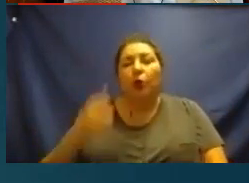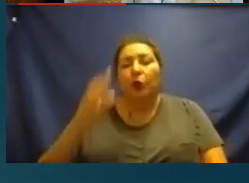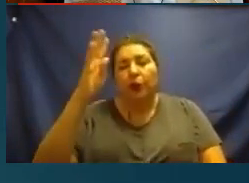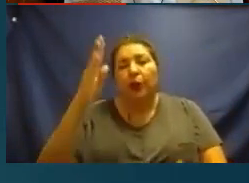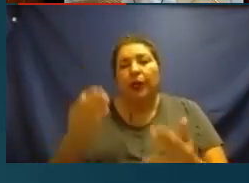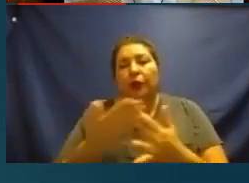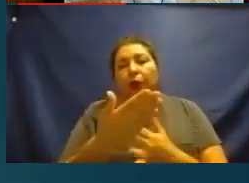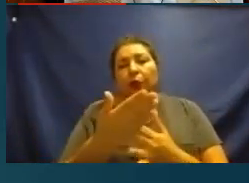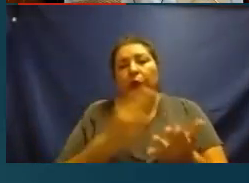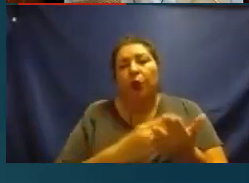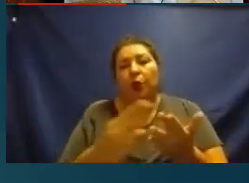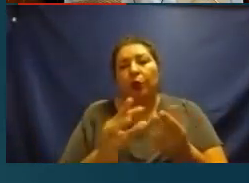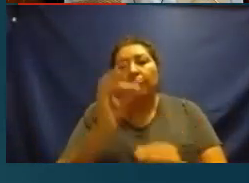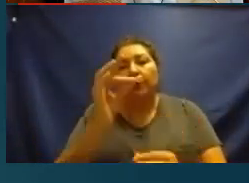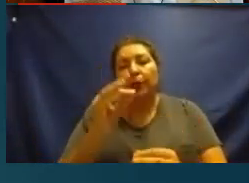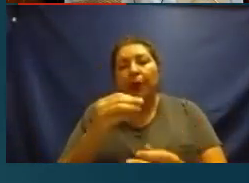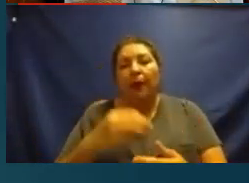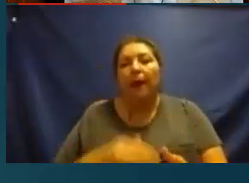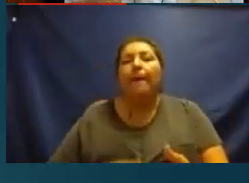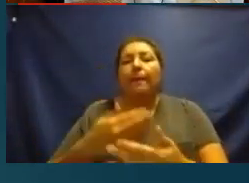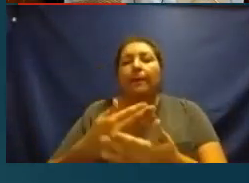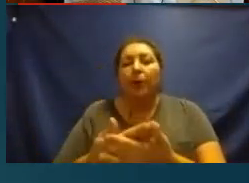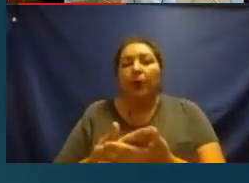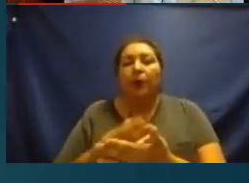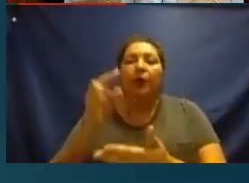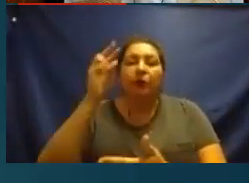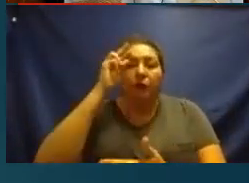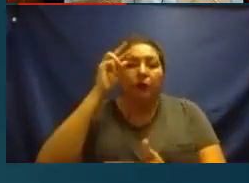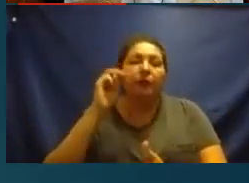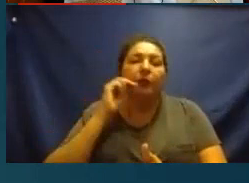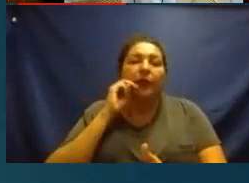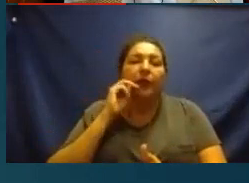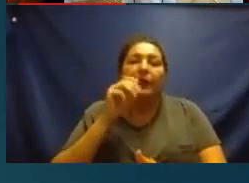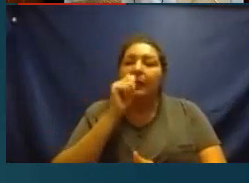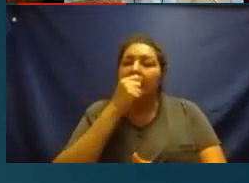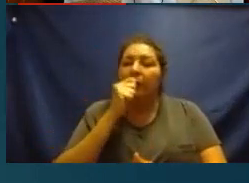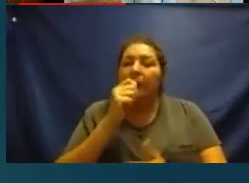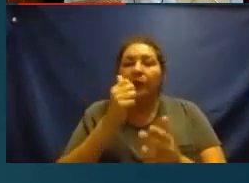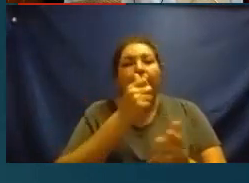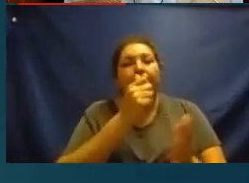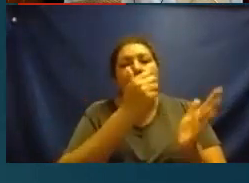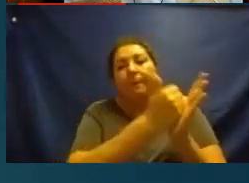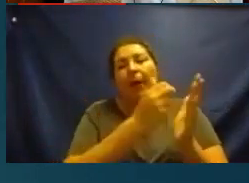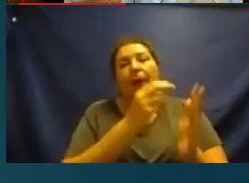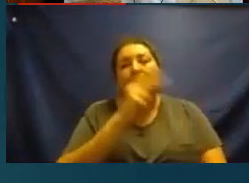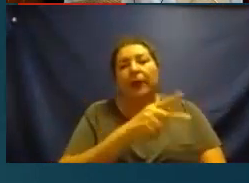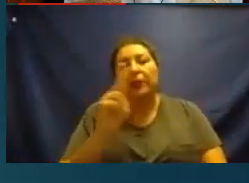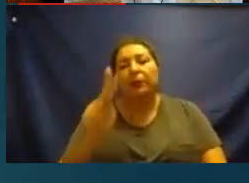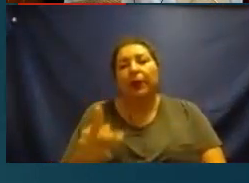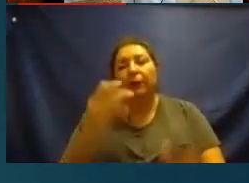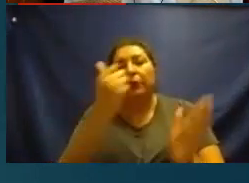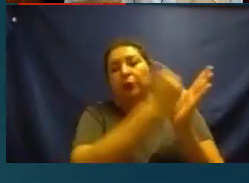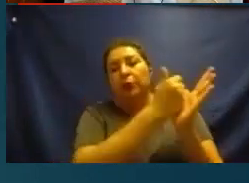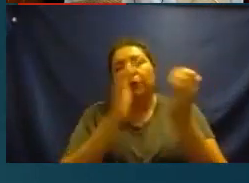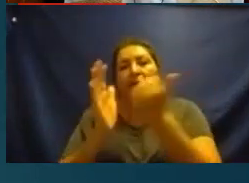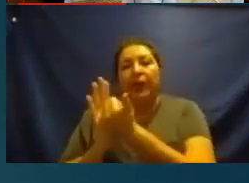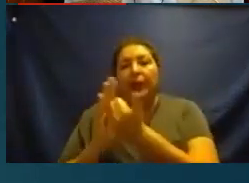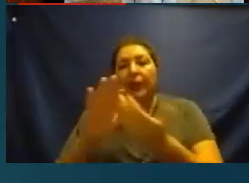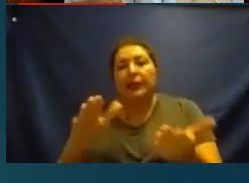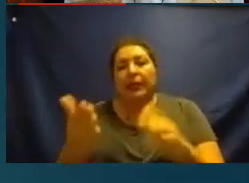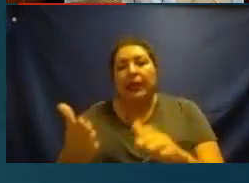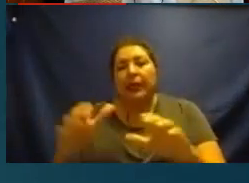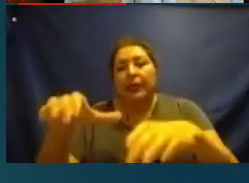Holy Spirit, born of the Virgin Mary, suffered under Pontius Pilate, was crucified, died, and was buried.